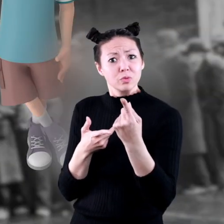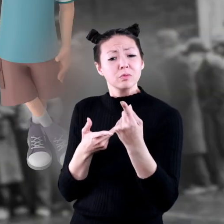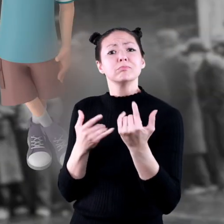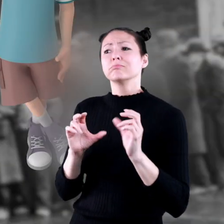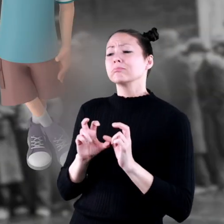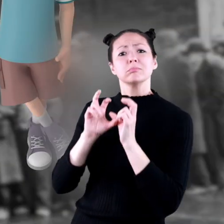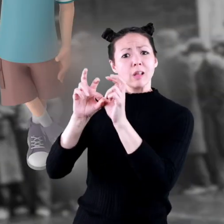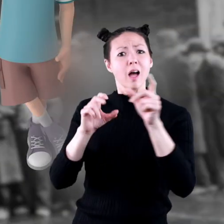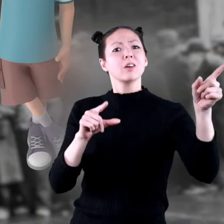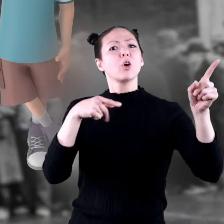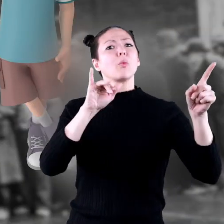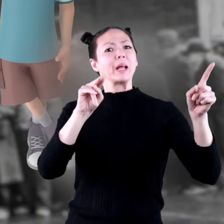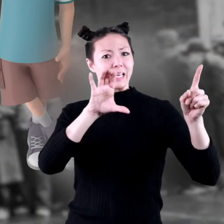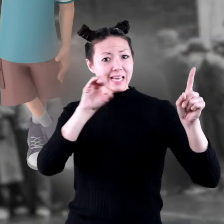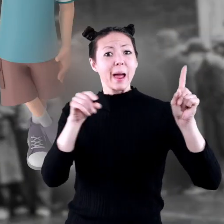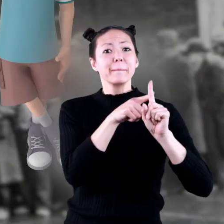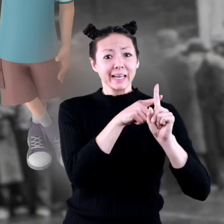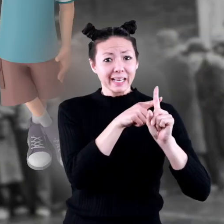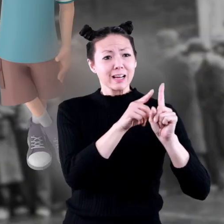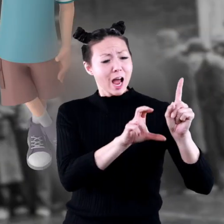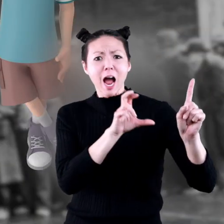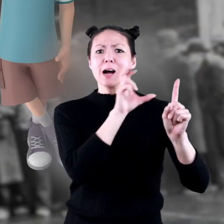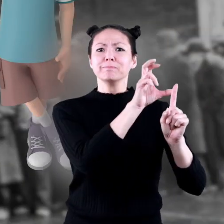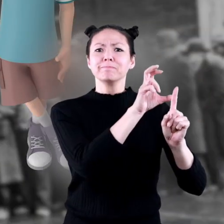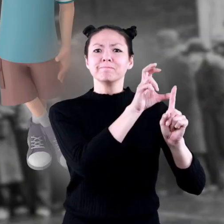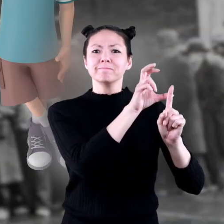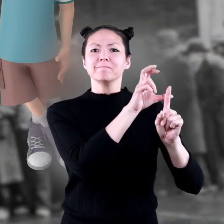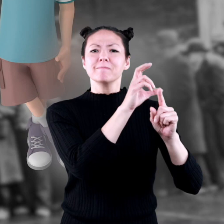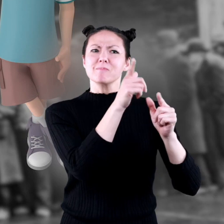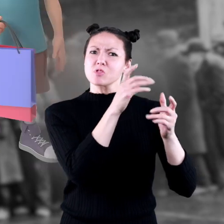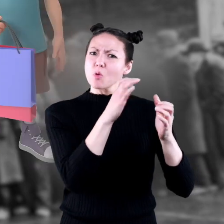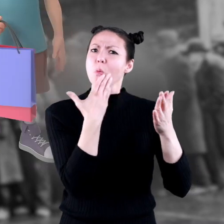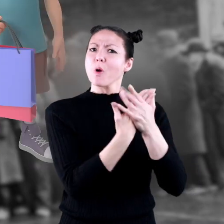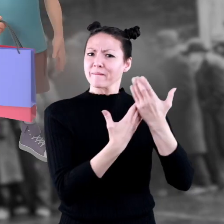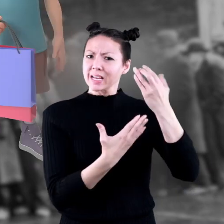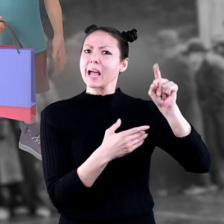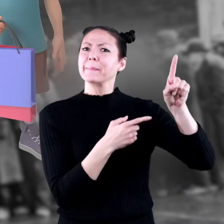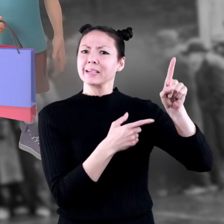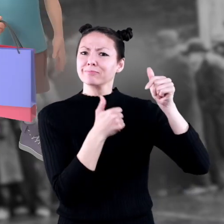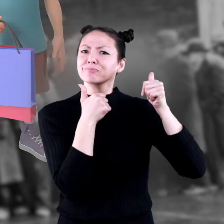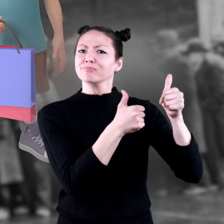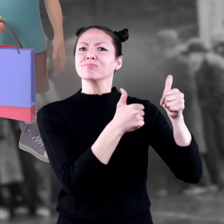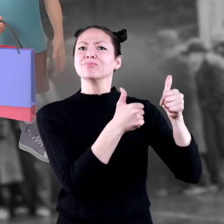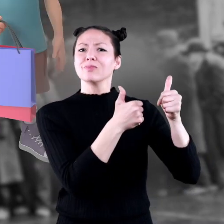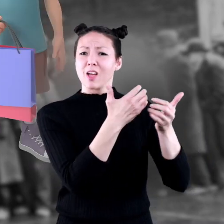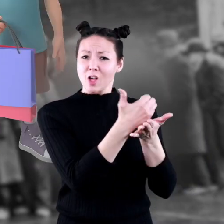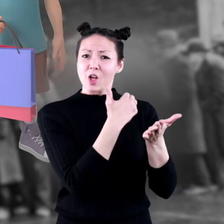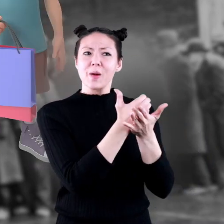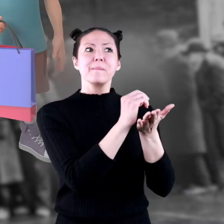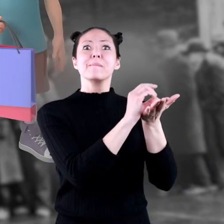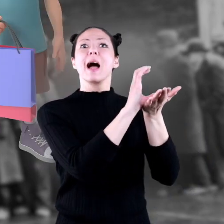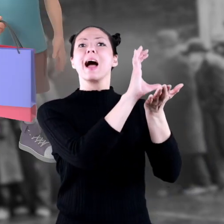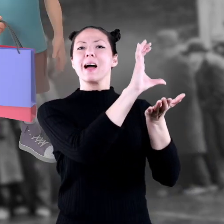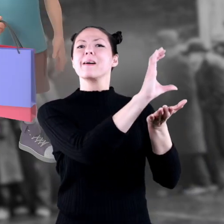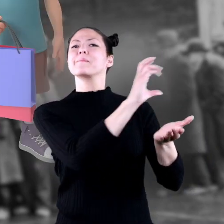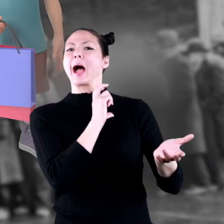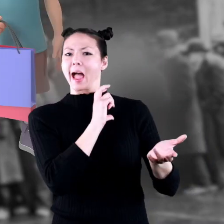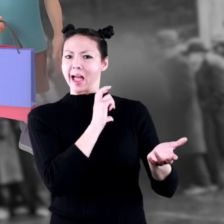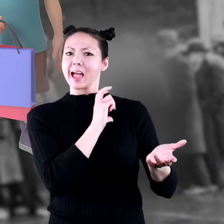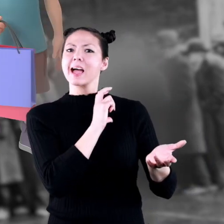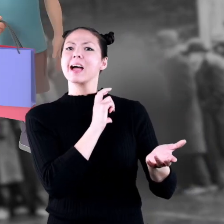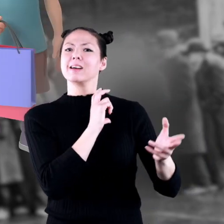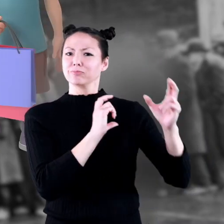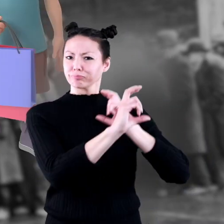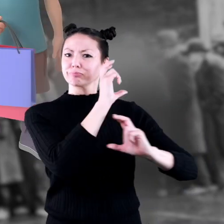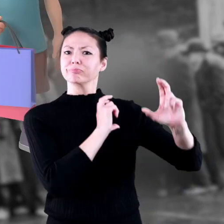of you and your friends, now own stock in Quinn's company and are hoping that this company does really well so you can earn